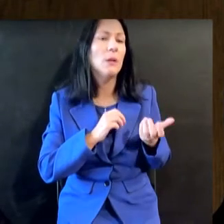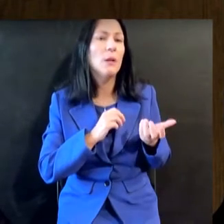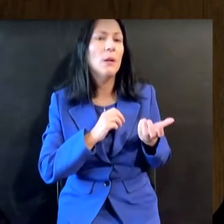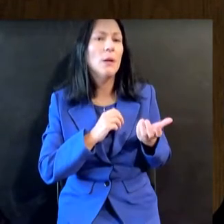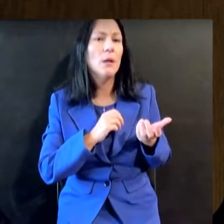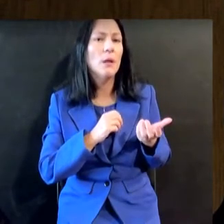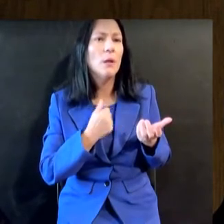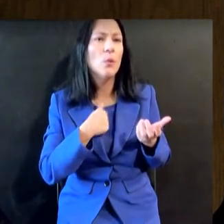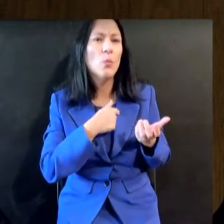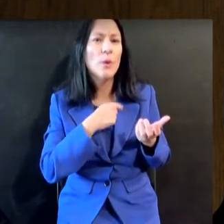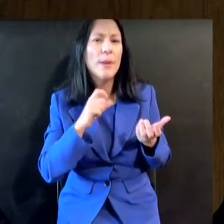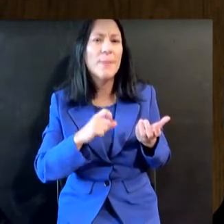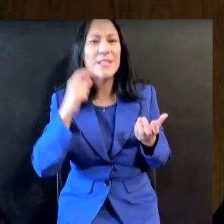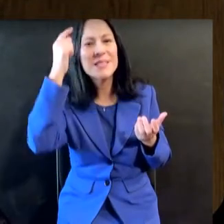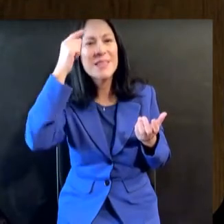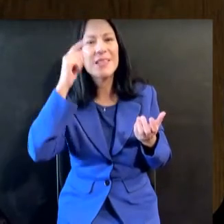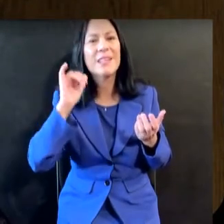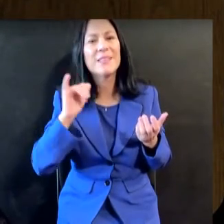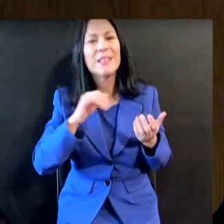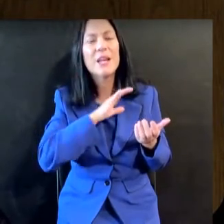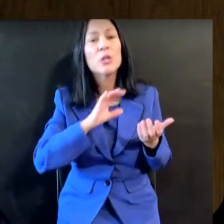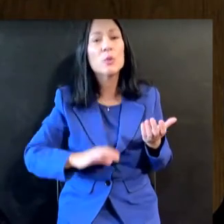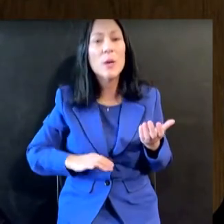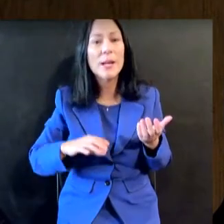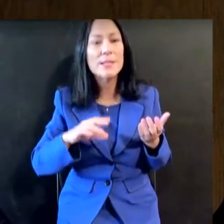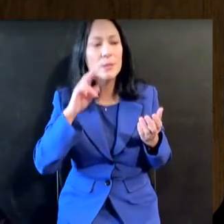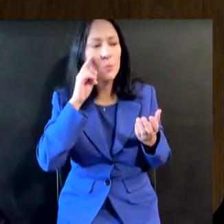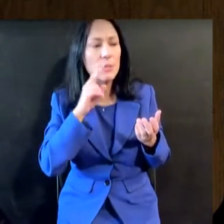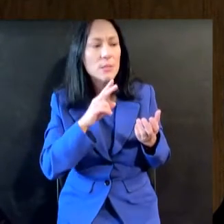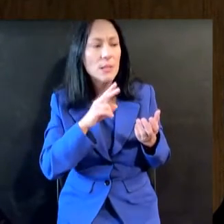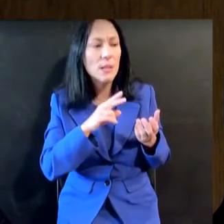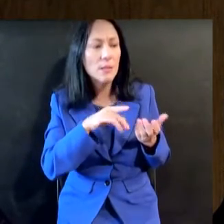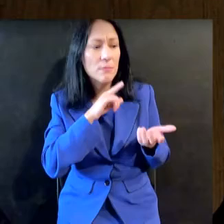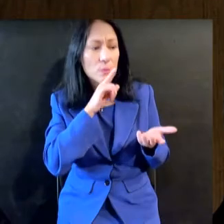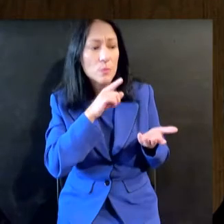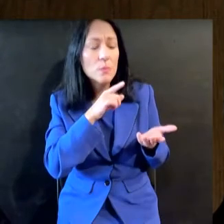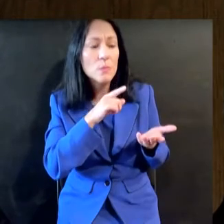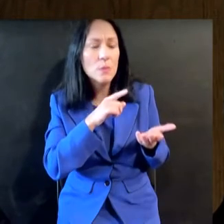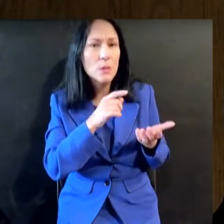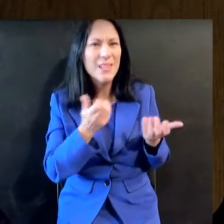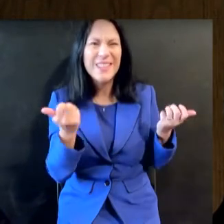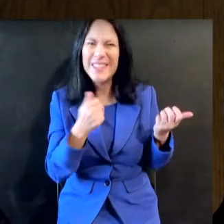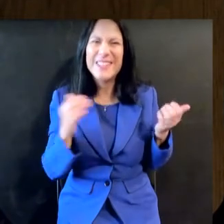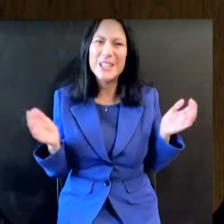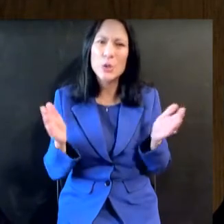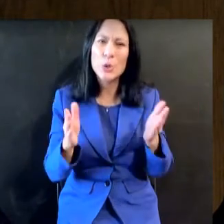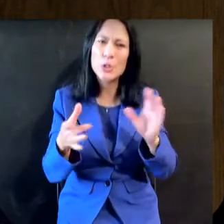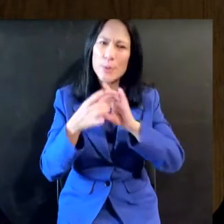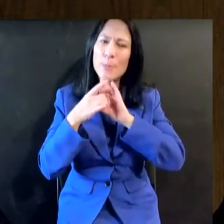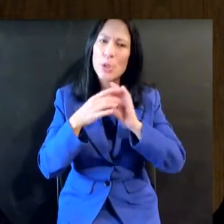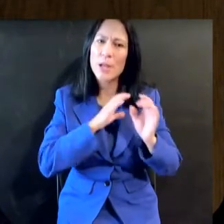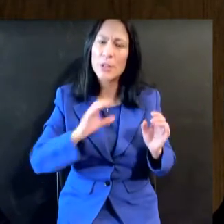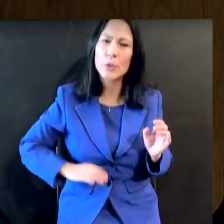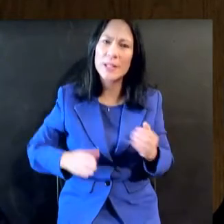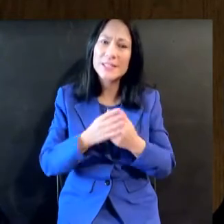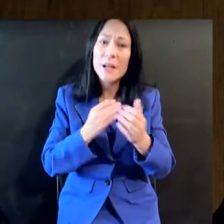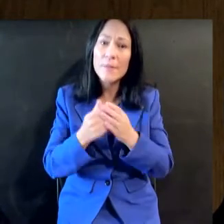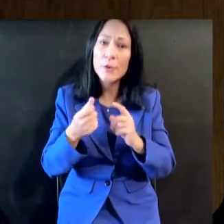But we have to have the same mind of Christ to see that for what it is. Is there any encouragement from belonging to Christ? Is there any comfort from his